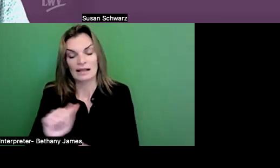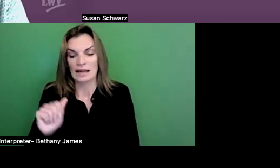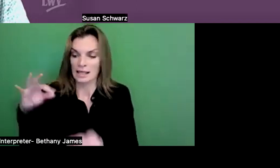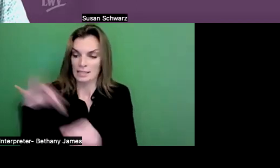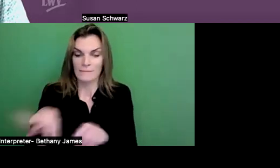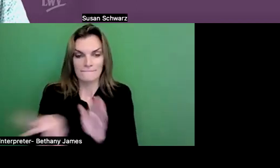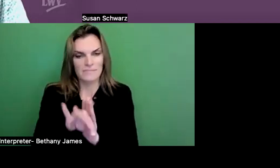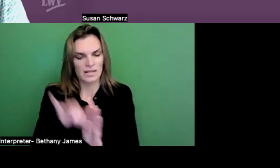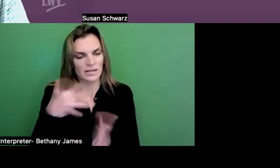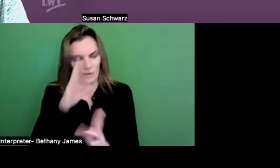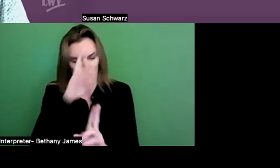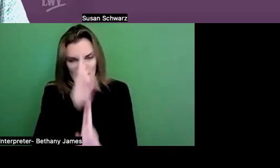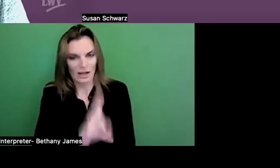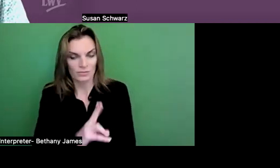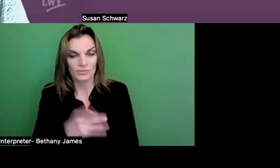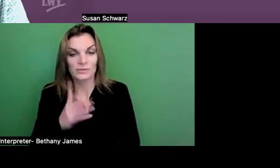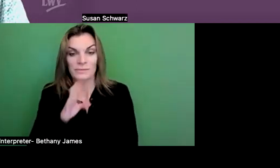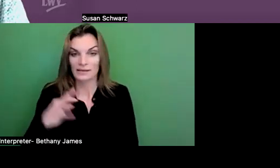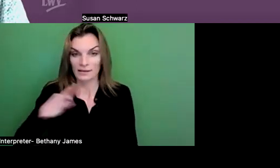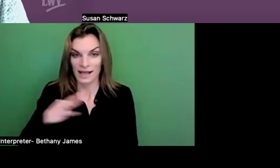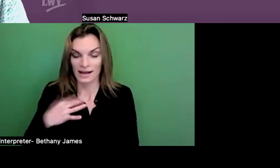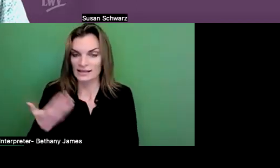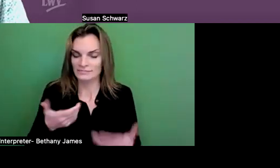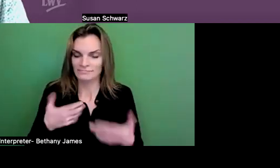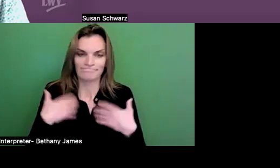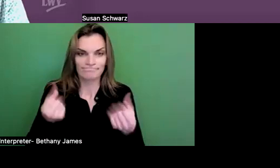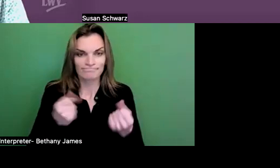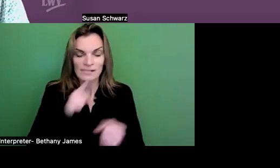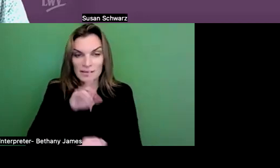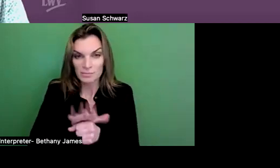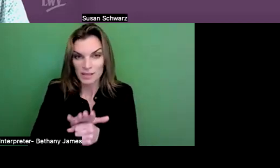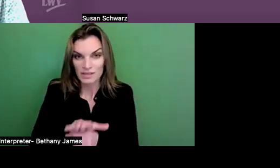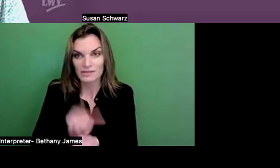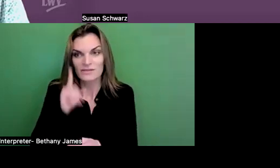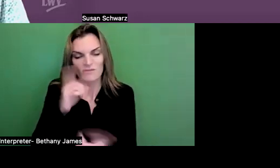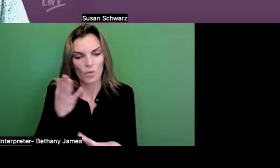calling. Being a candidate takes courage, commitment, and a dedication to the common good.